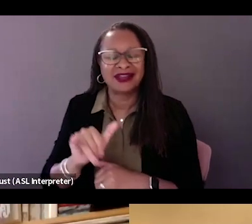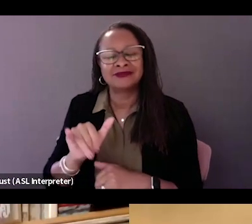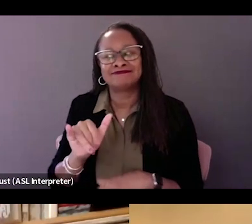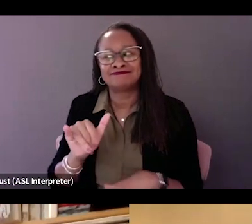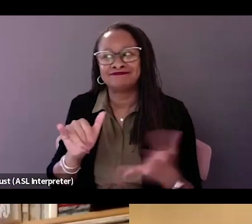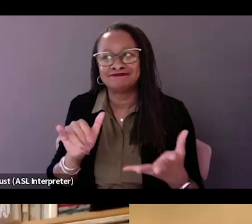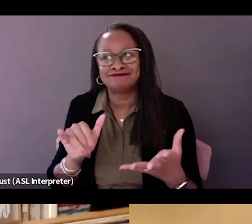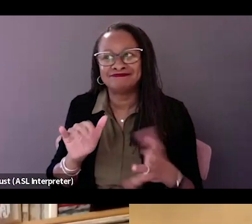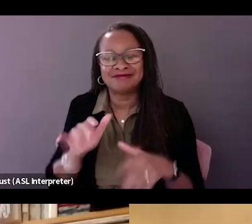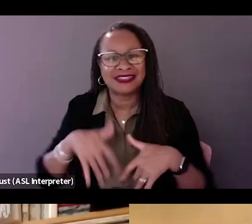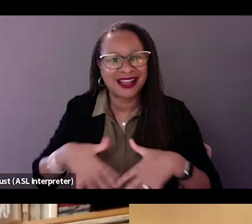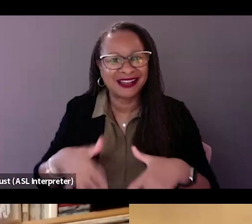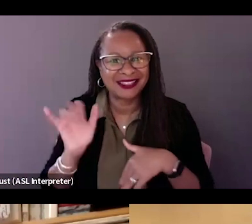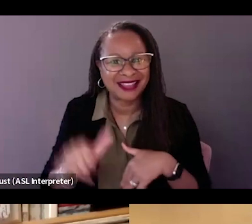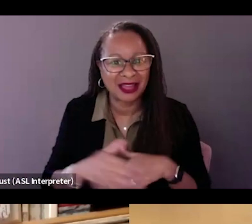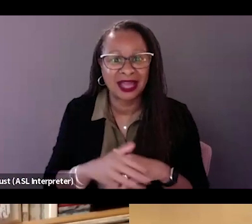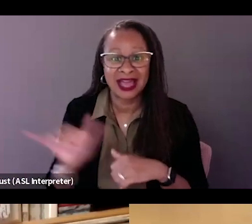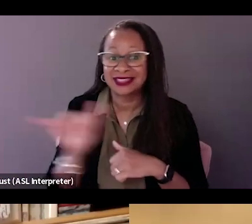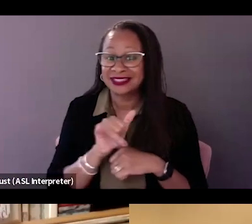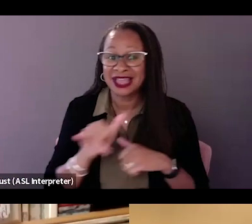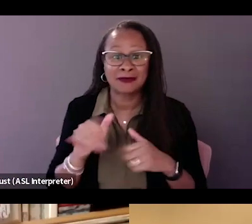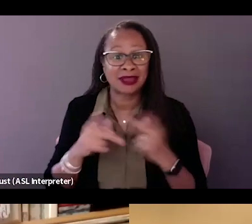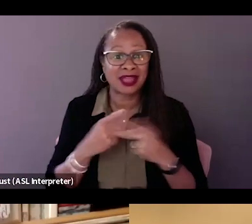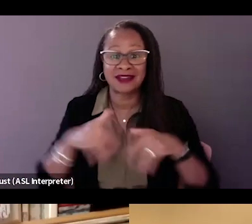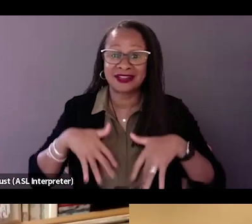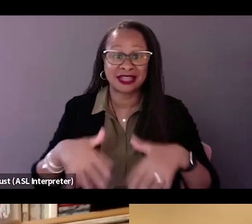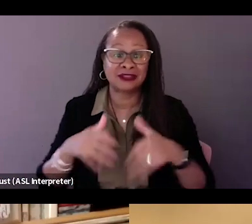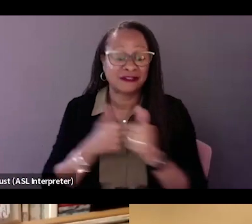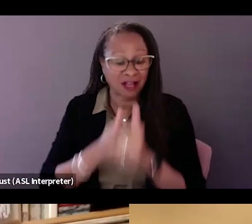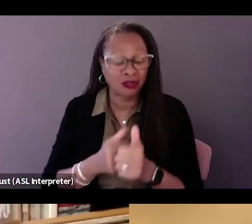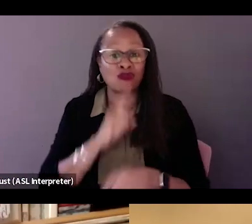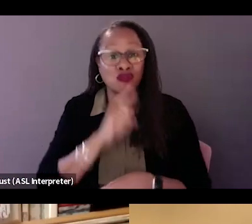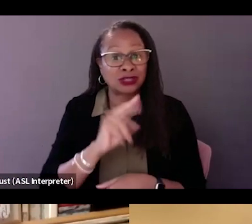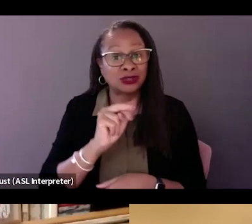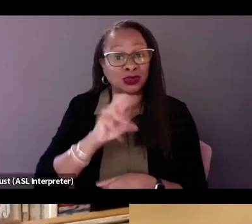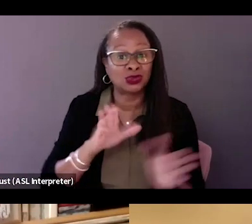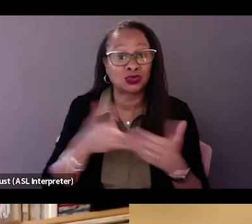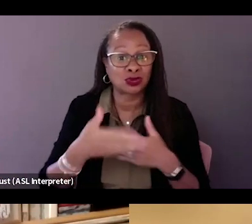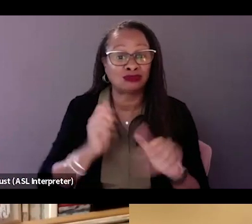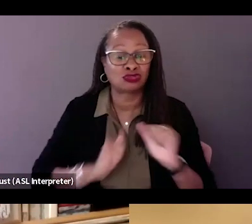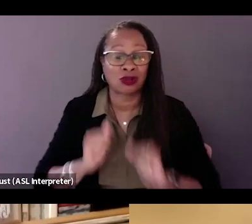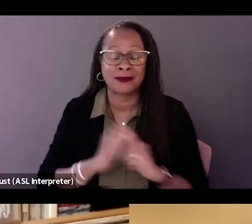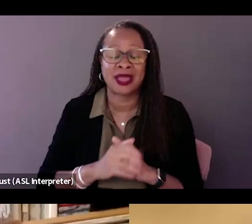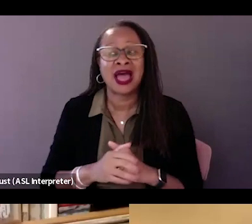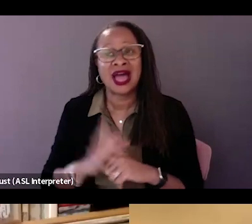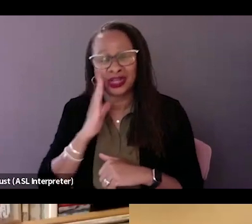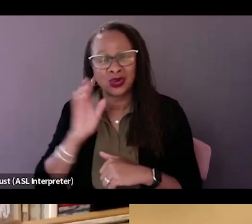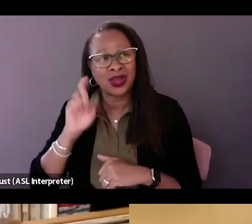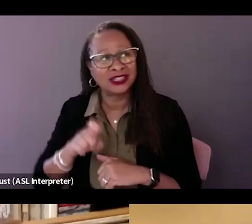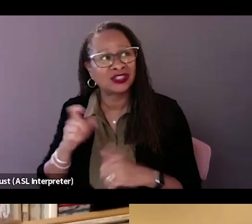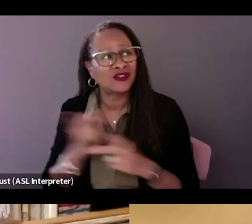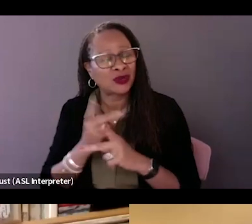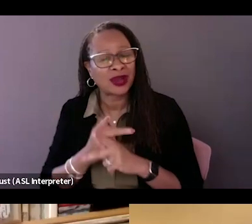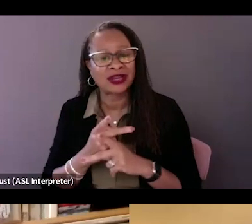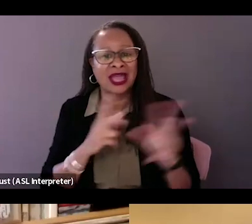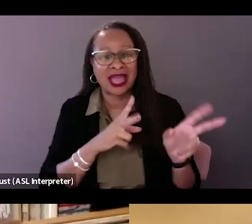I wanted the same kind of anxiety to power this newsroom drama. So I knew that I had to figure out a visual and an edit language to